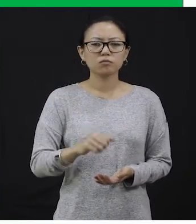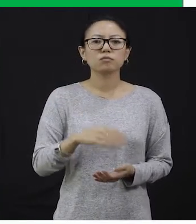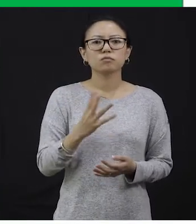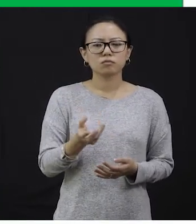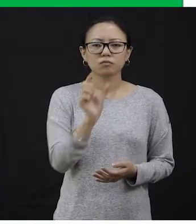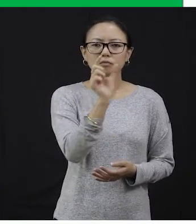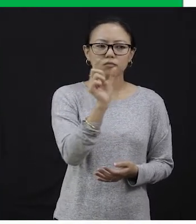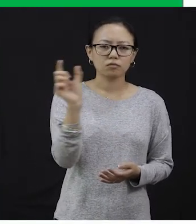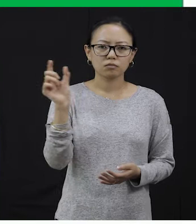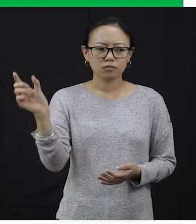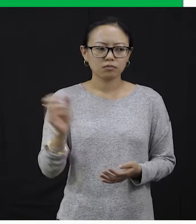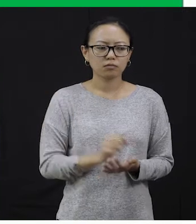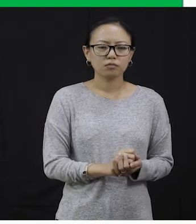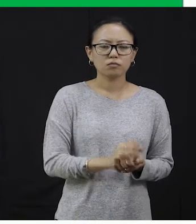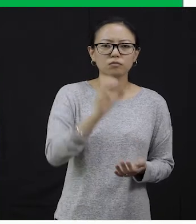ONE1